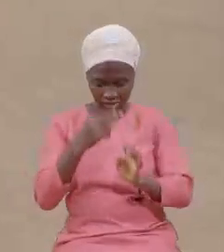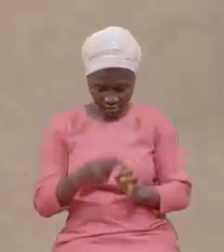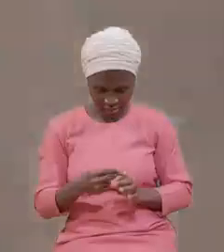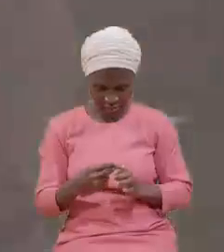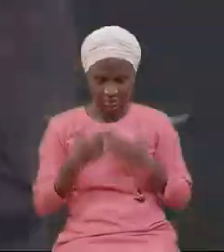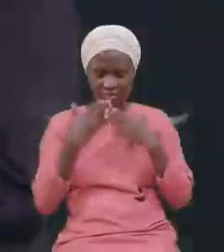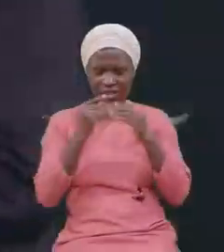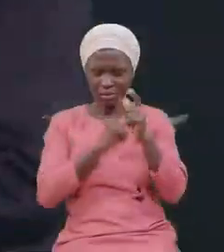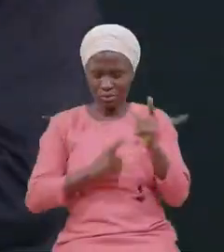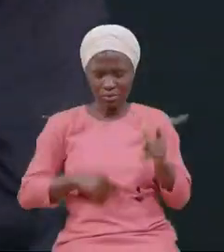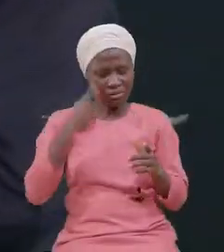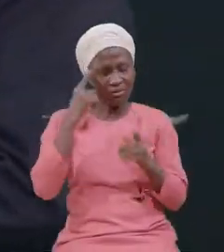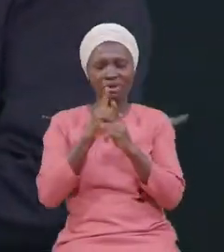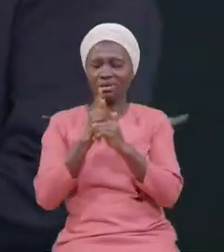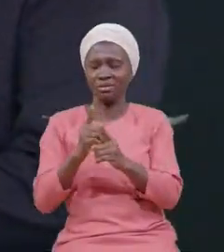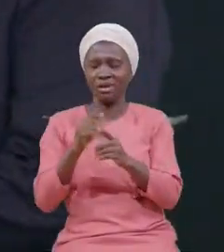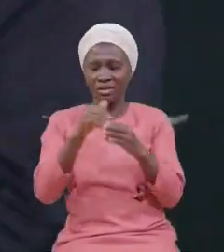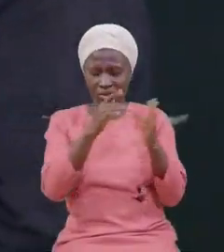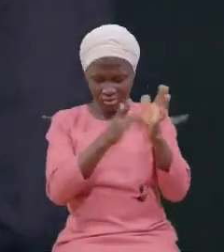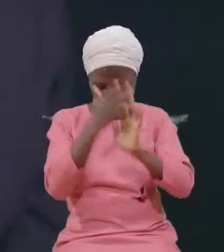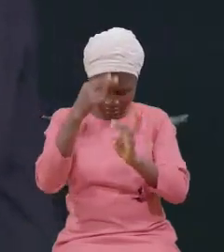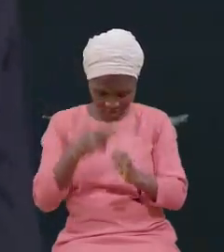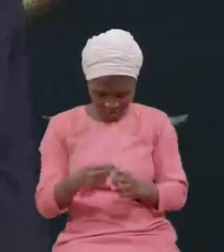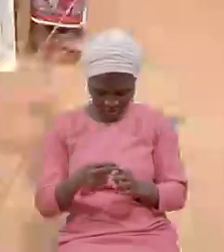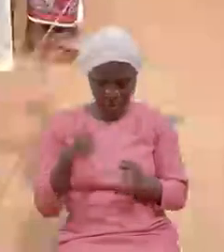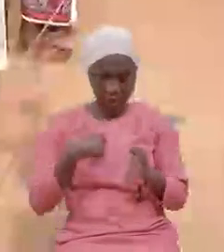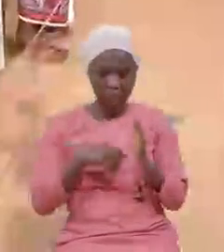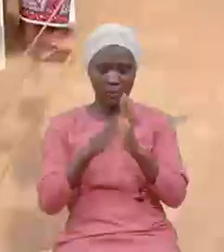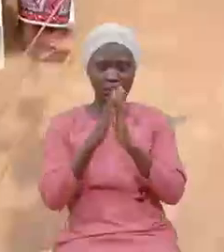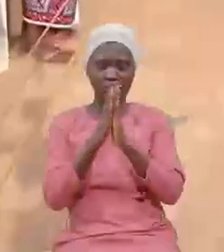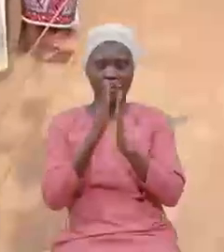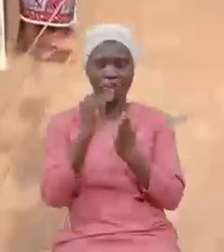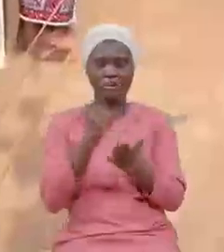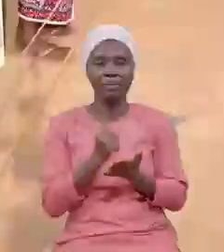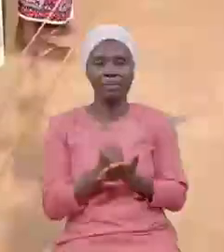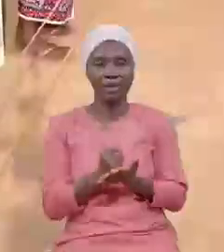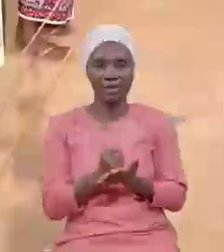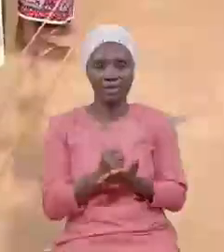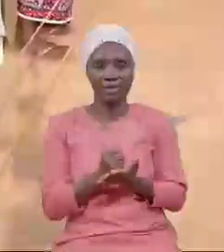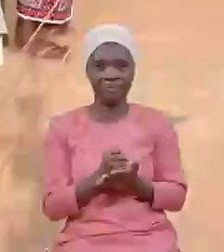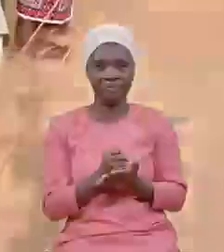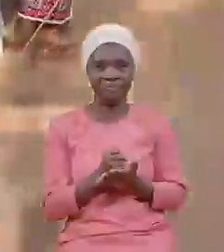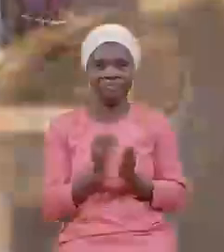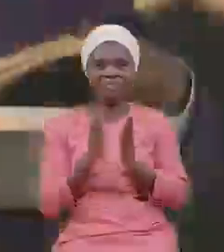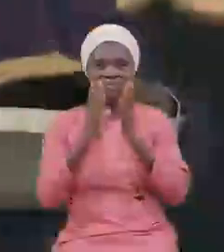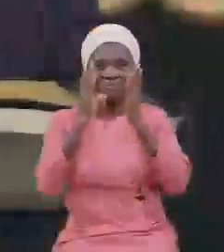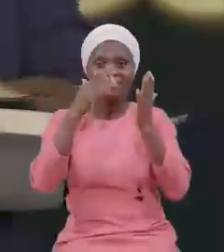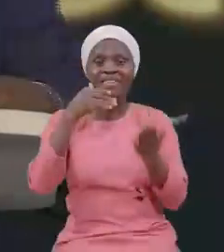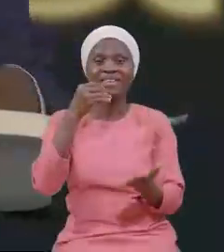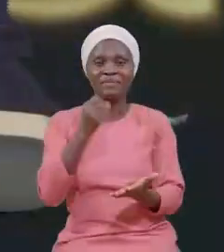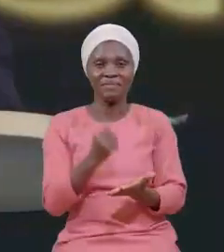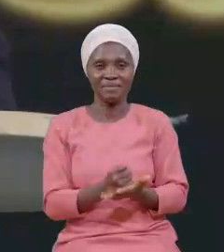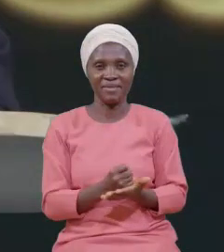answer. In Jesus' name we pray. A good, good amen.